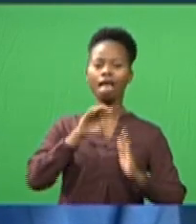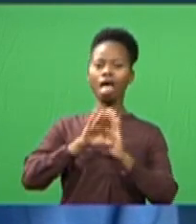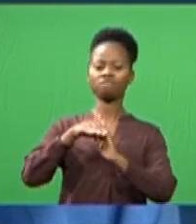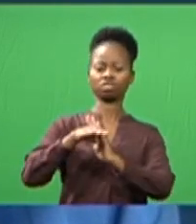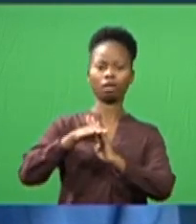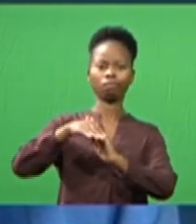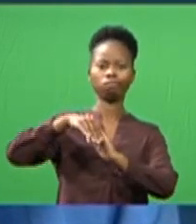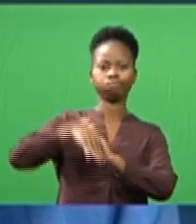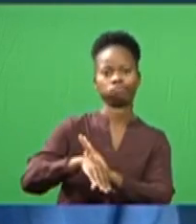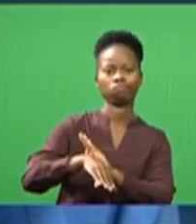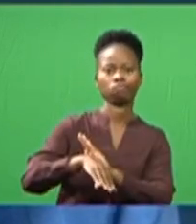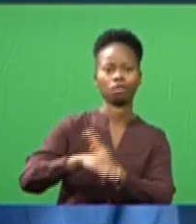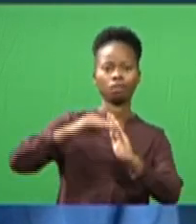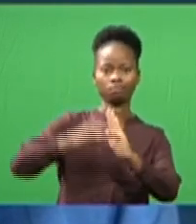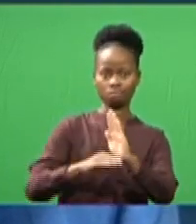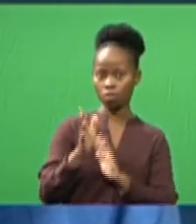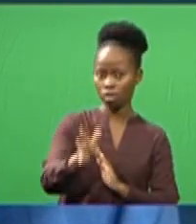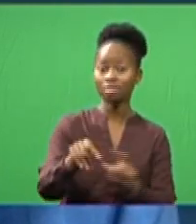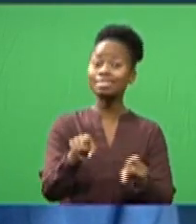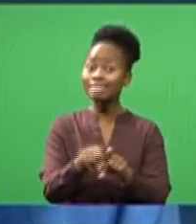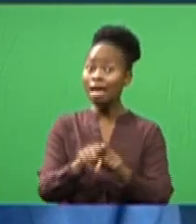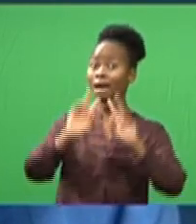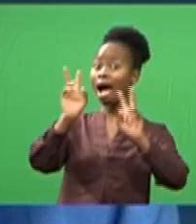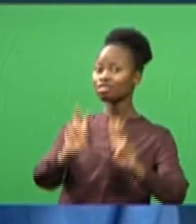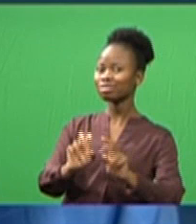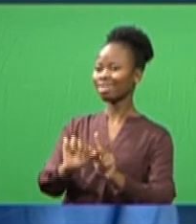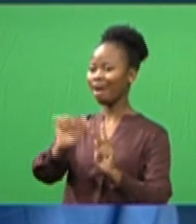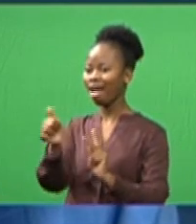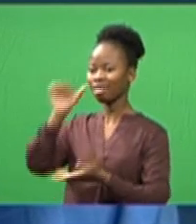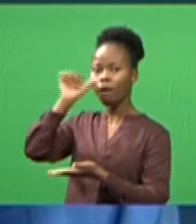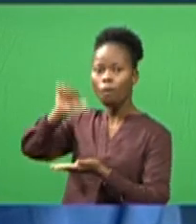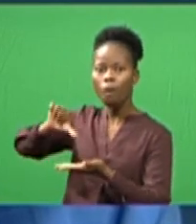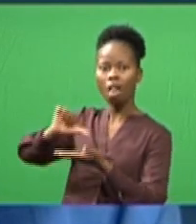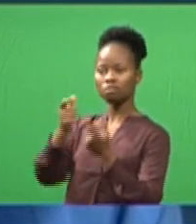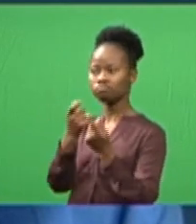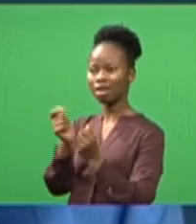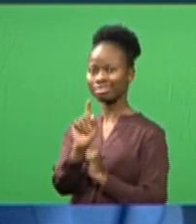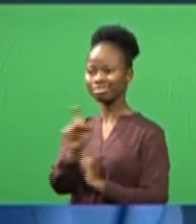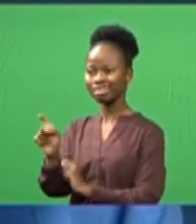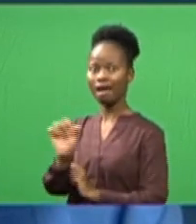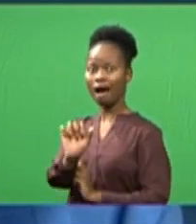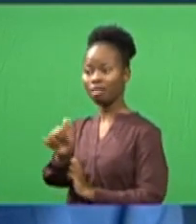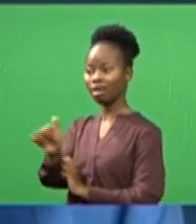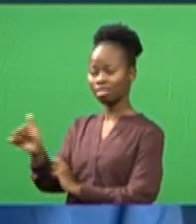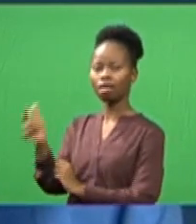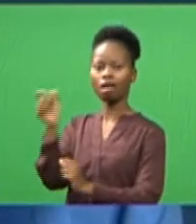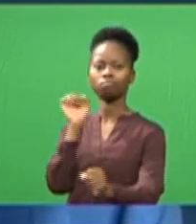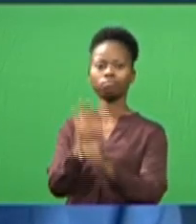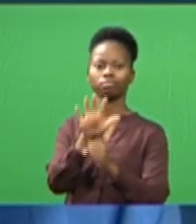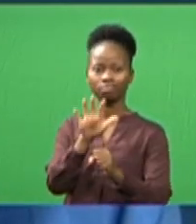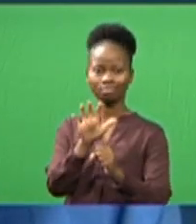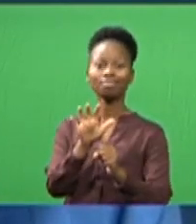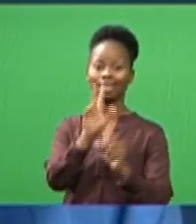the ongoing risk from electricity and other administered prices. Oil prices have increased sharply this